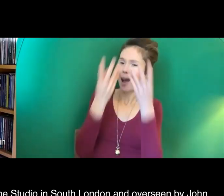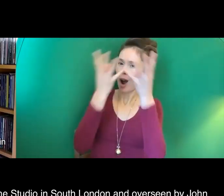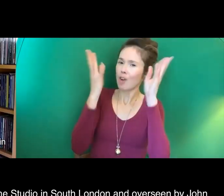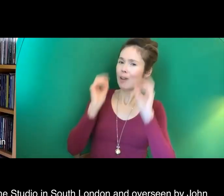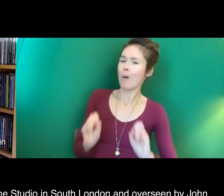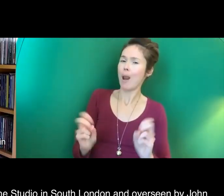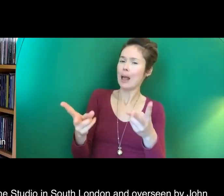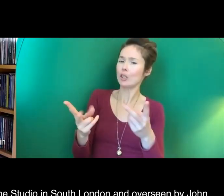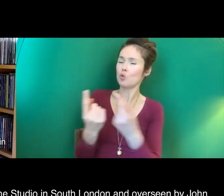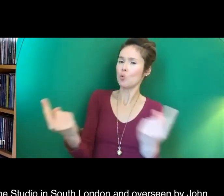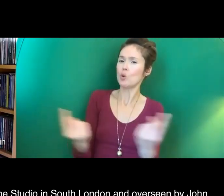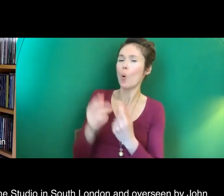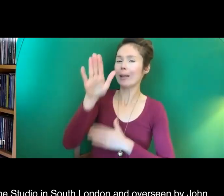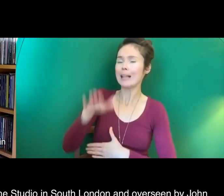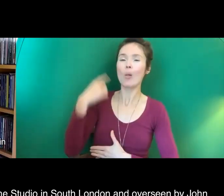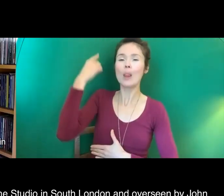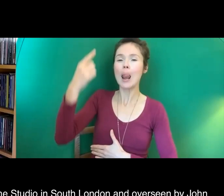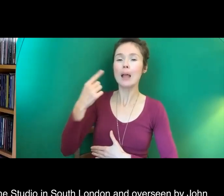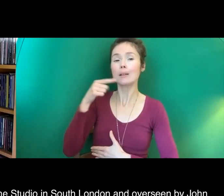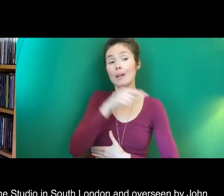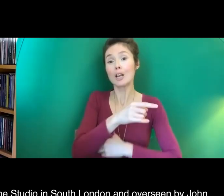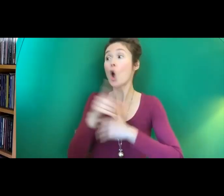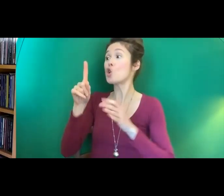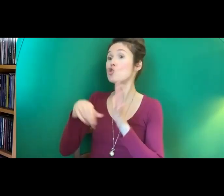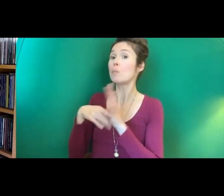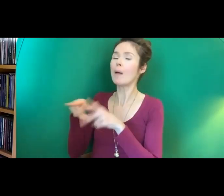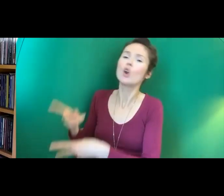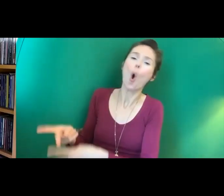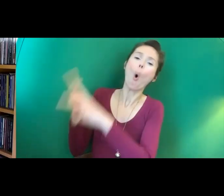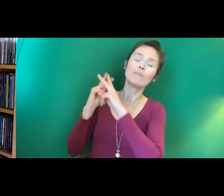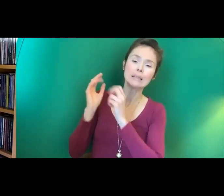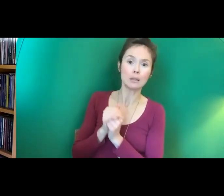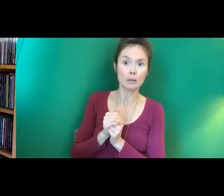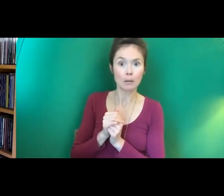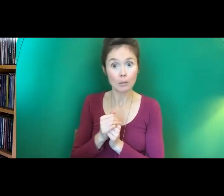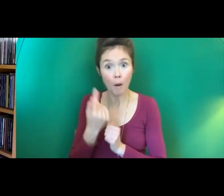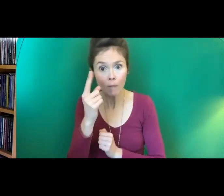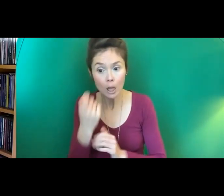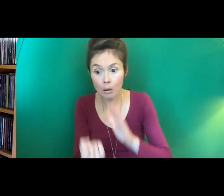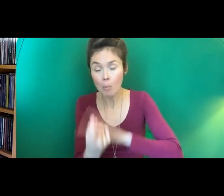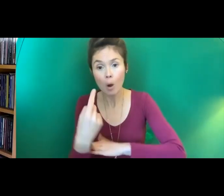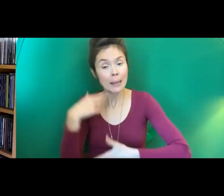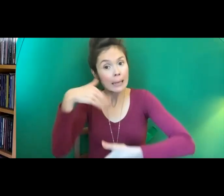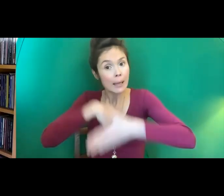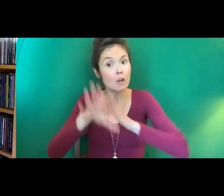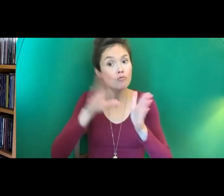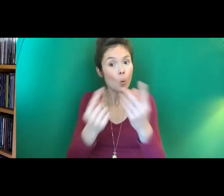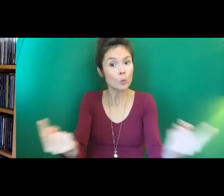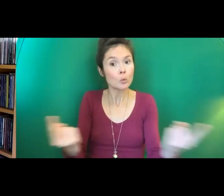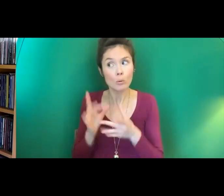South London and overseen by John Merriman. It would be the first time I'd be in a recording studio with other